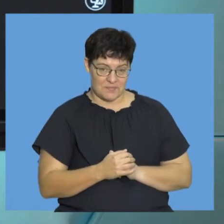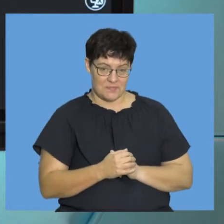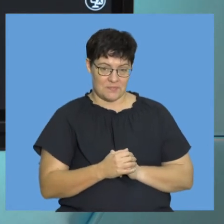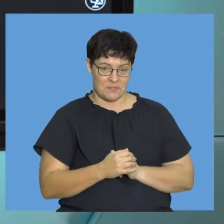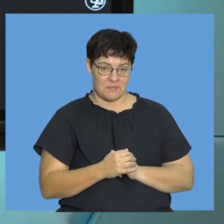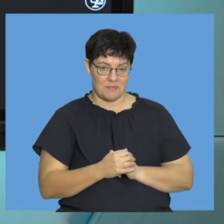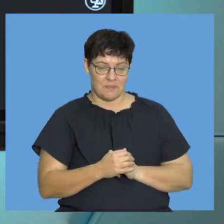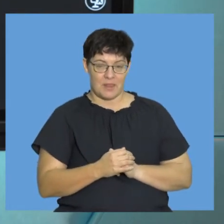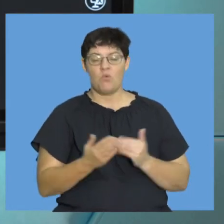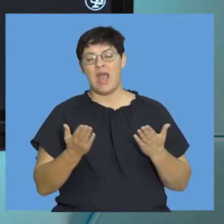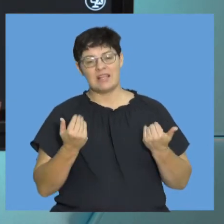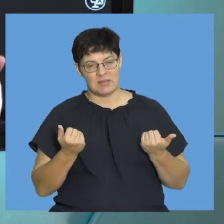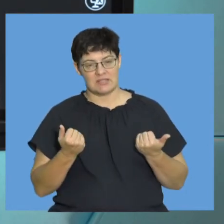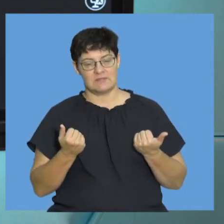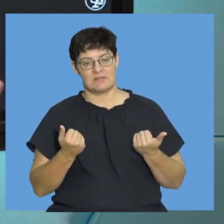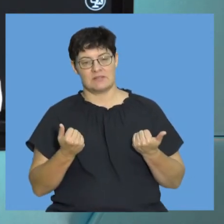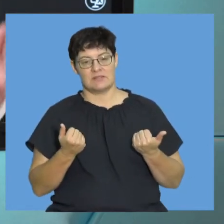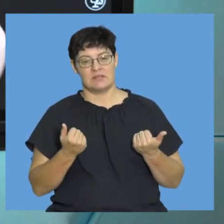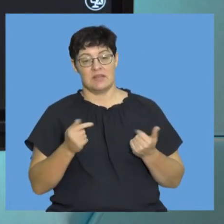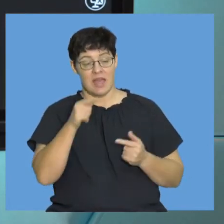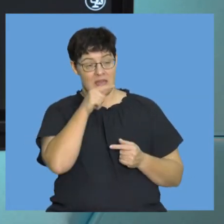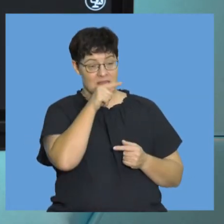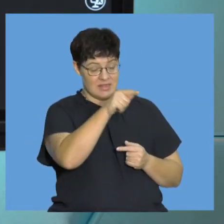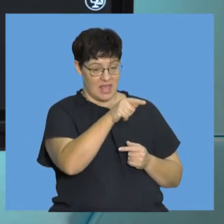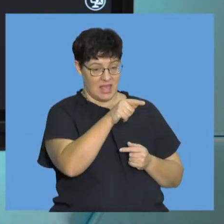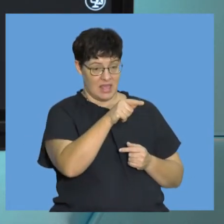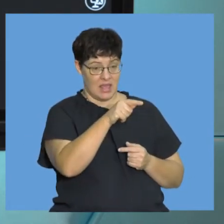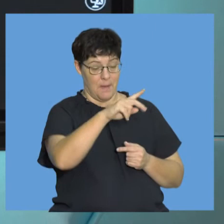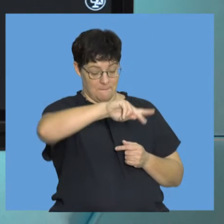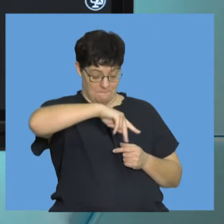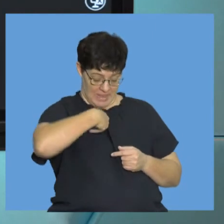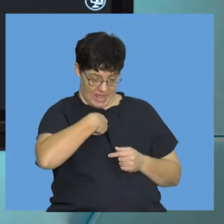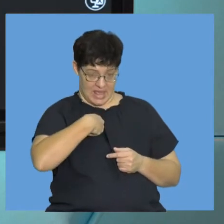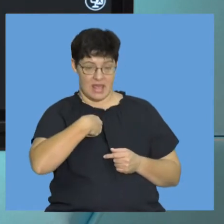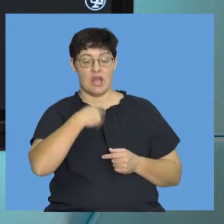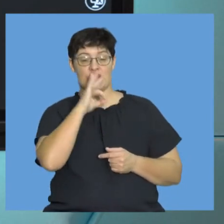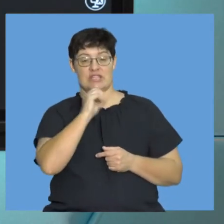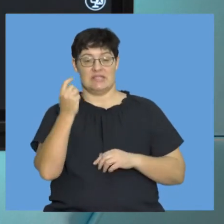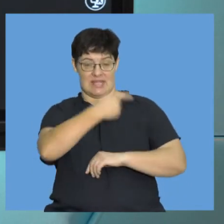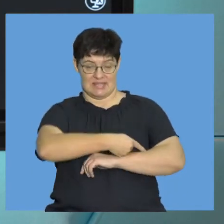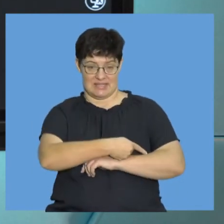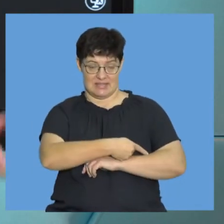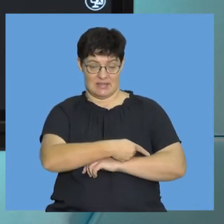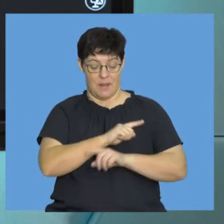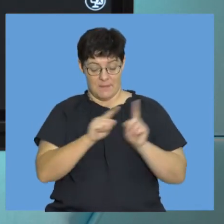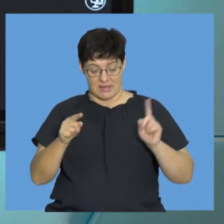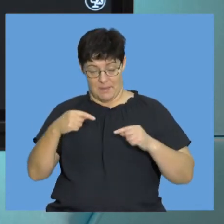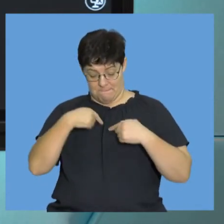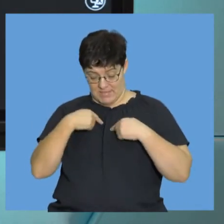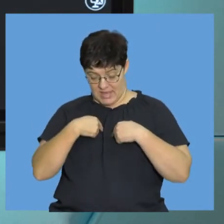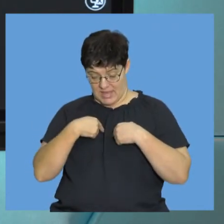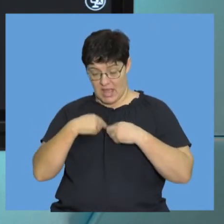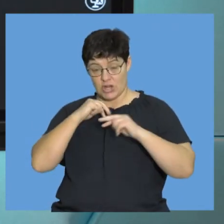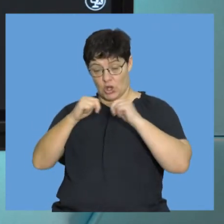generally we expect our debtors to pay us within 30 days. However, when